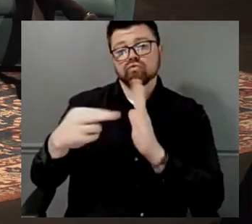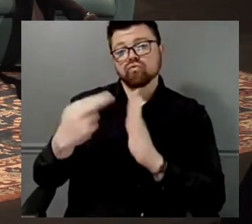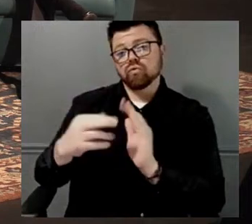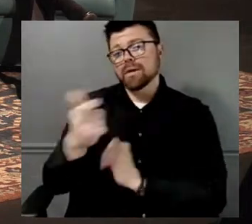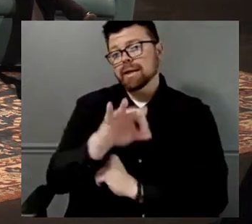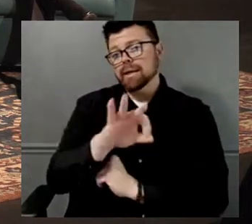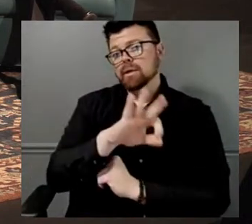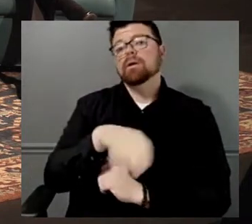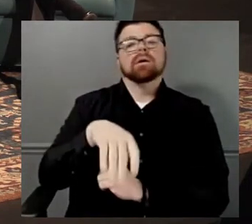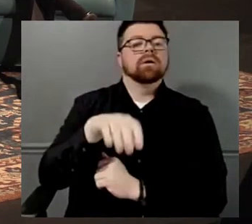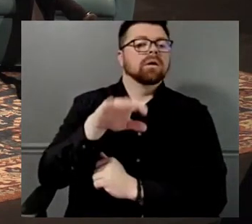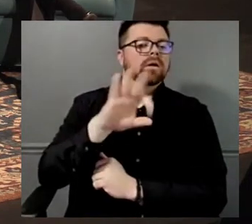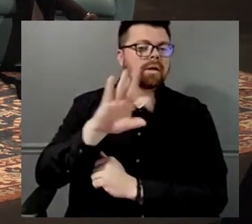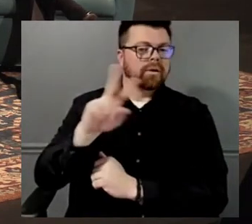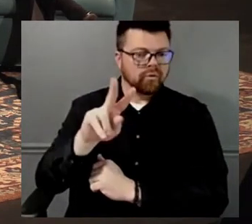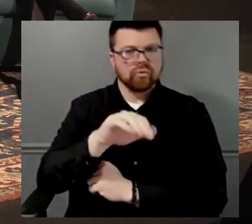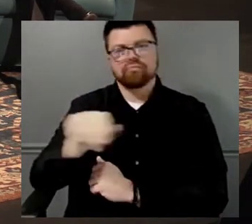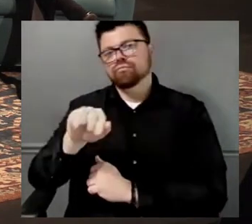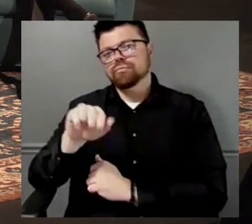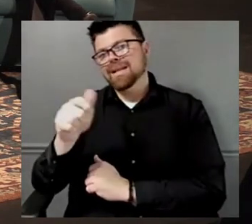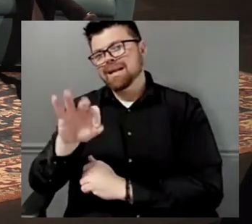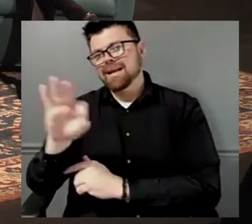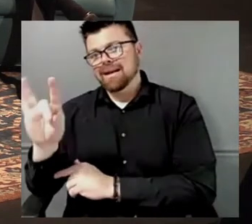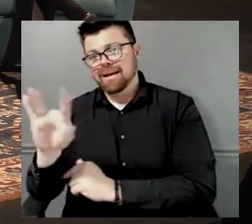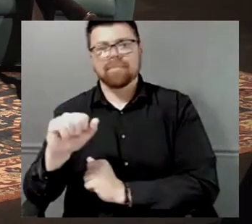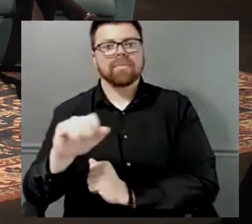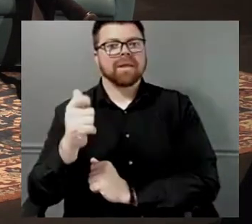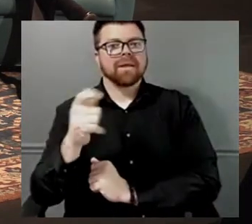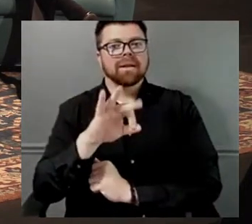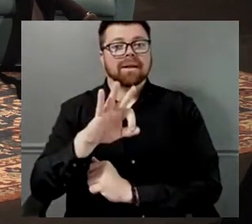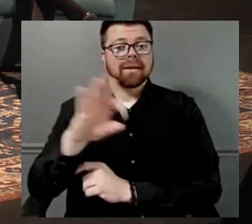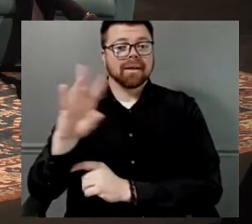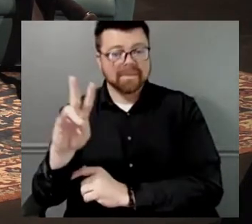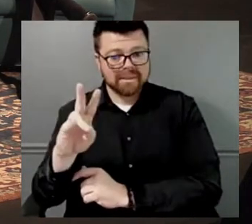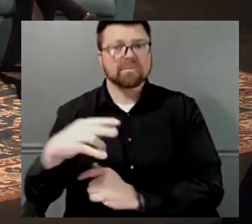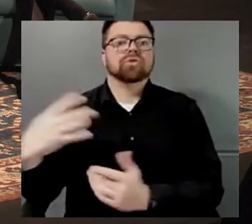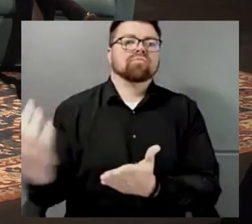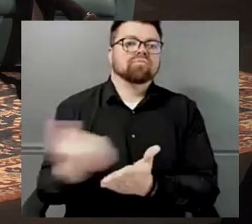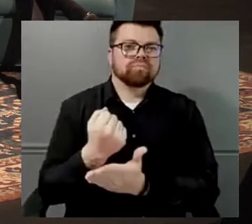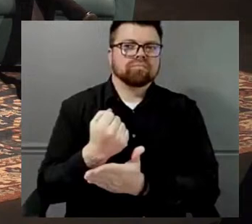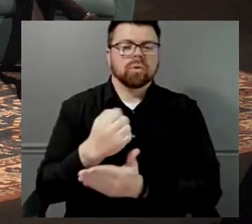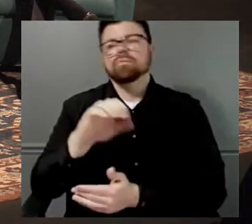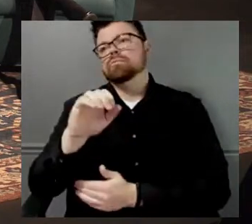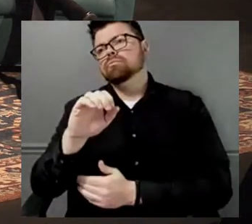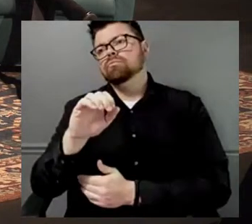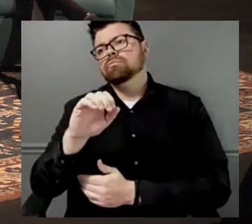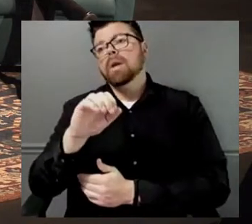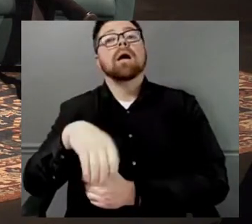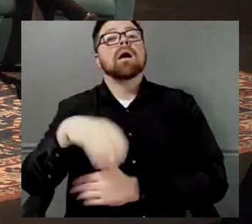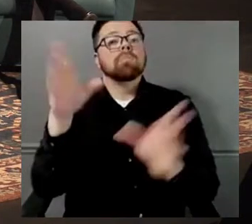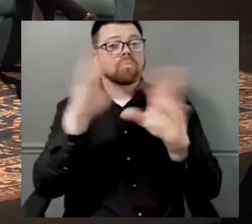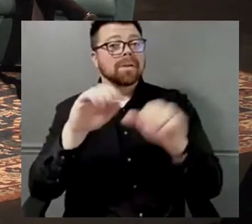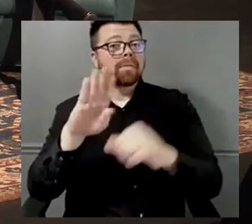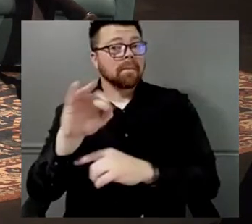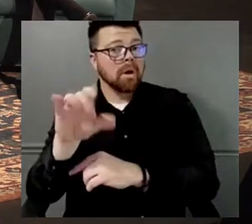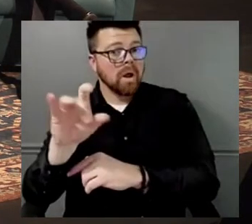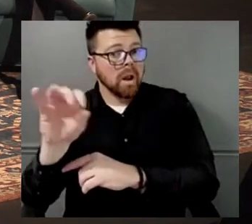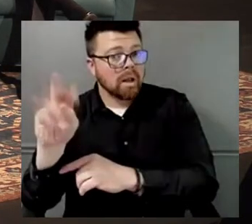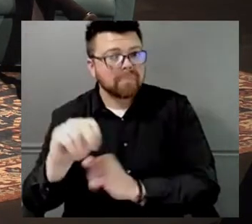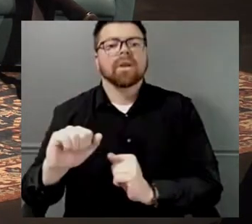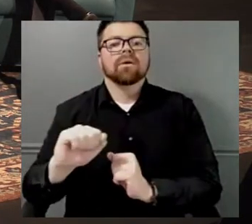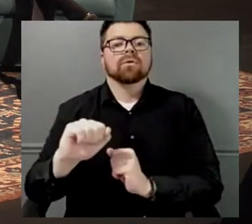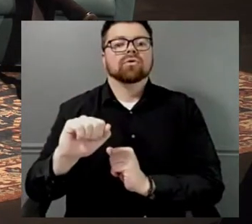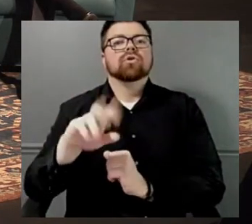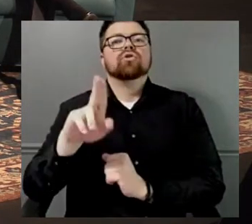1998. In 1997, she was nominated by President Bill Clinton to the U.S. Court of Appeals for the Second Circuit, where she served